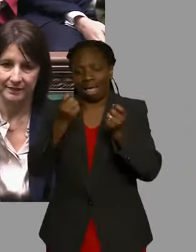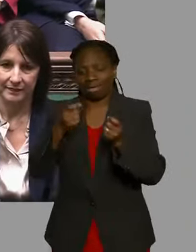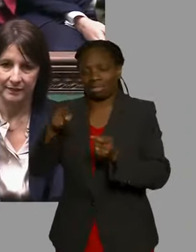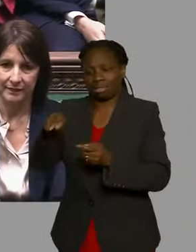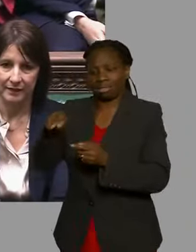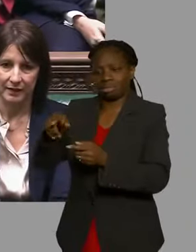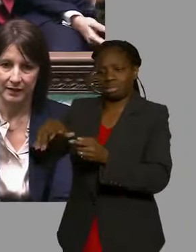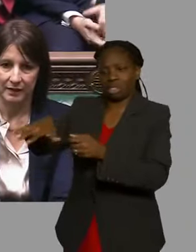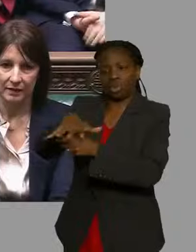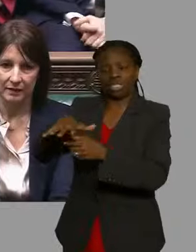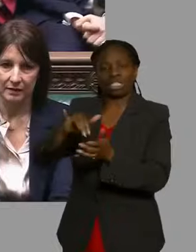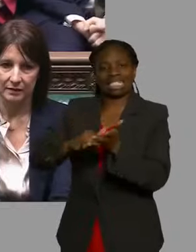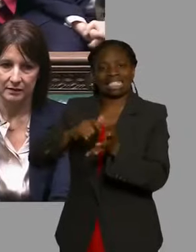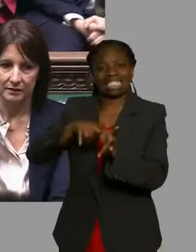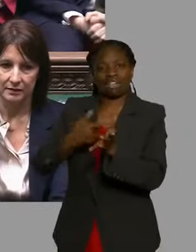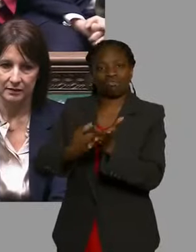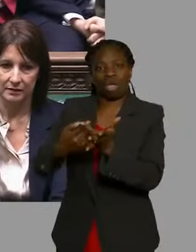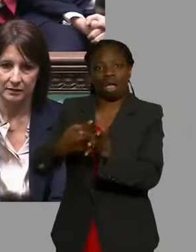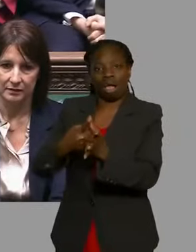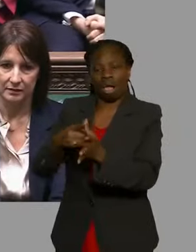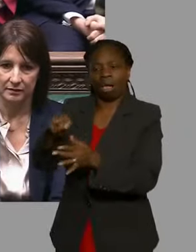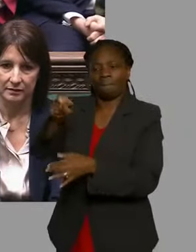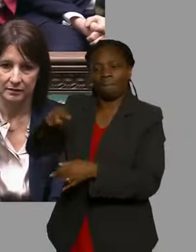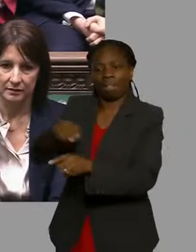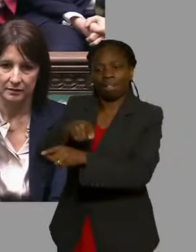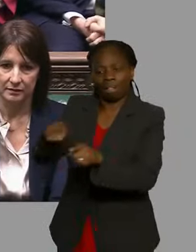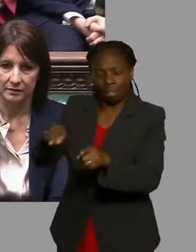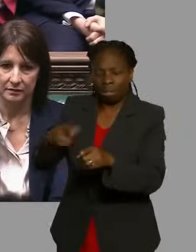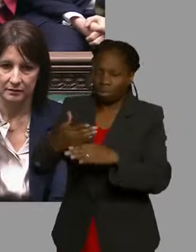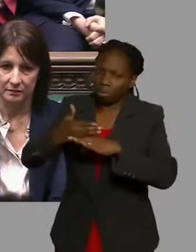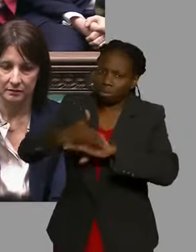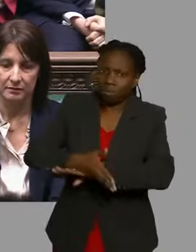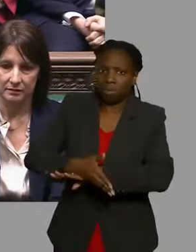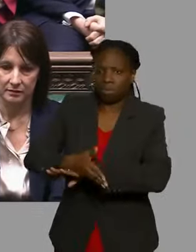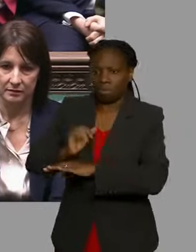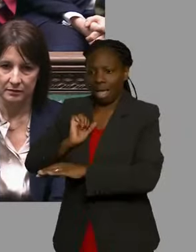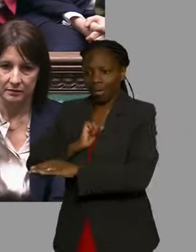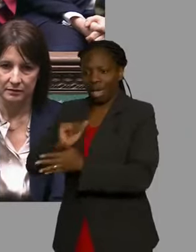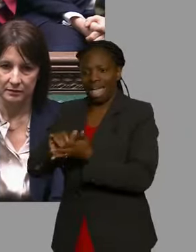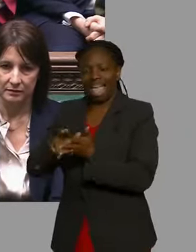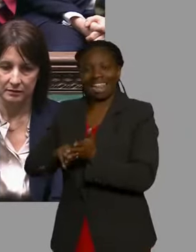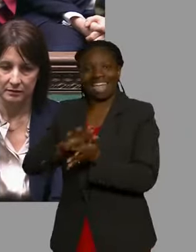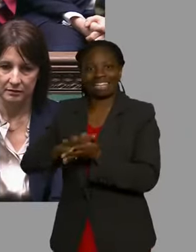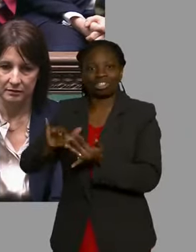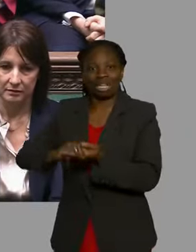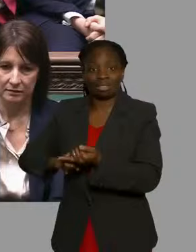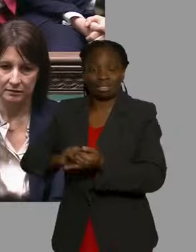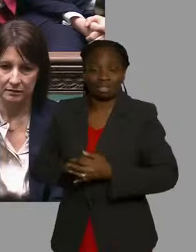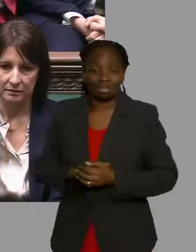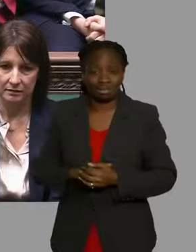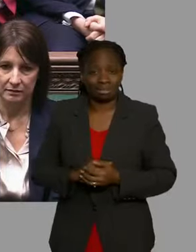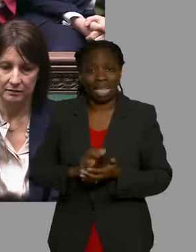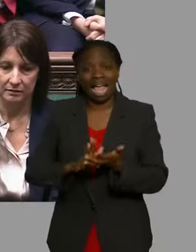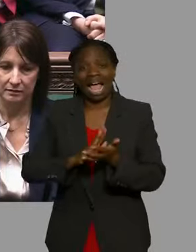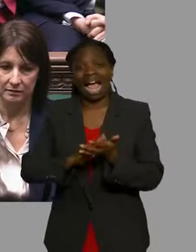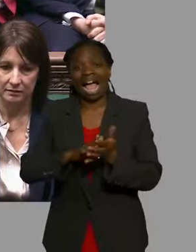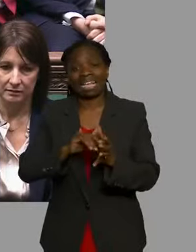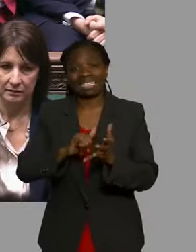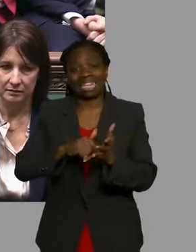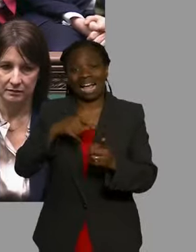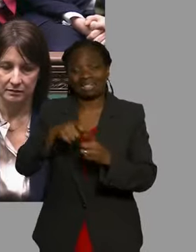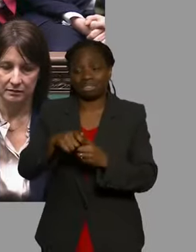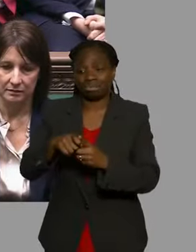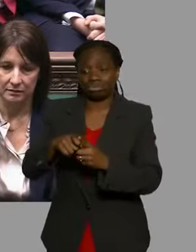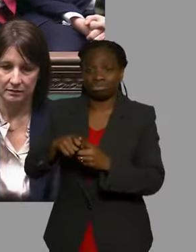our NHS. The fall of Assad's brutal regime is to be welcomed and should be welcomed, but we must be